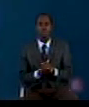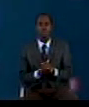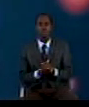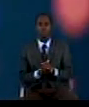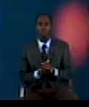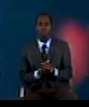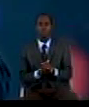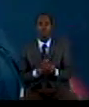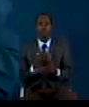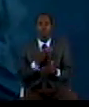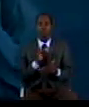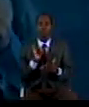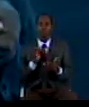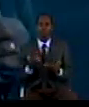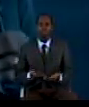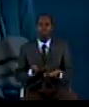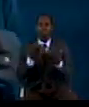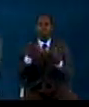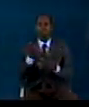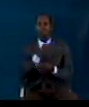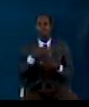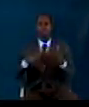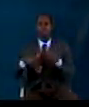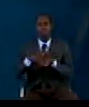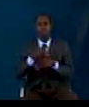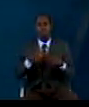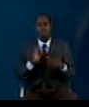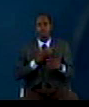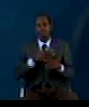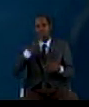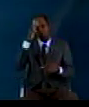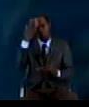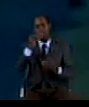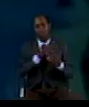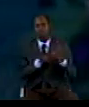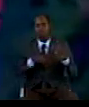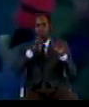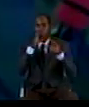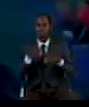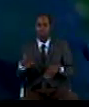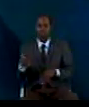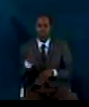And I hand you over to our Father. And the Lord bless you.